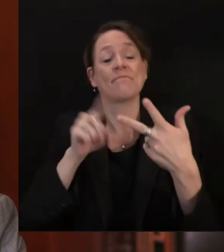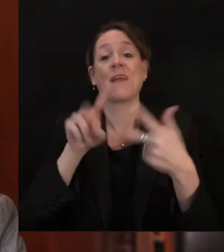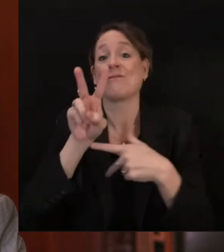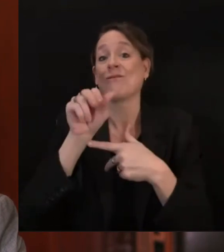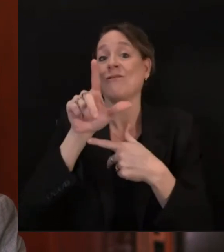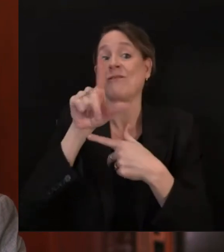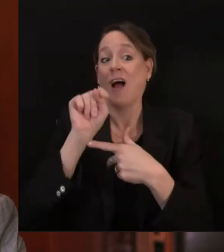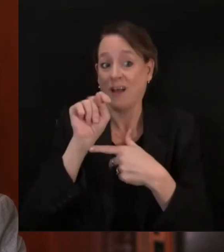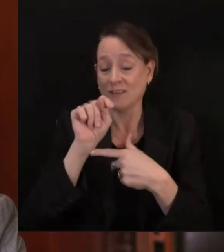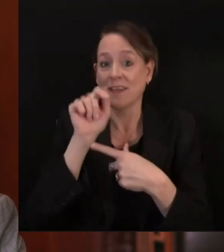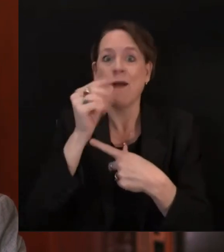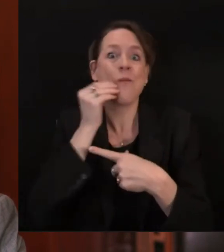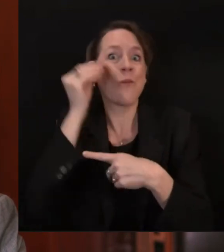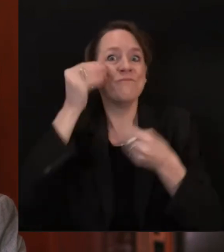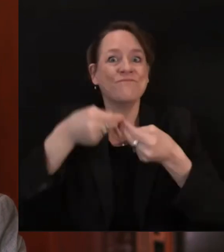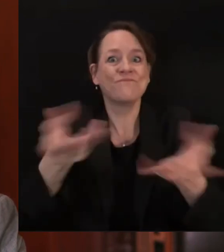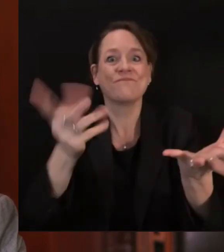new tools